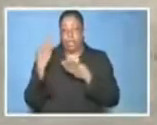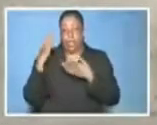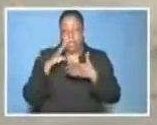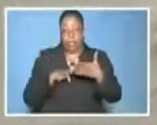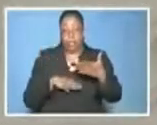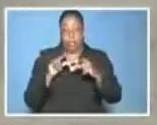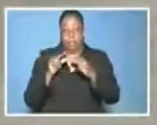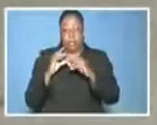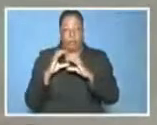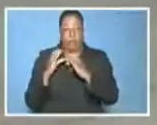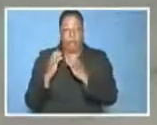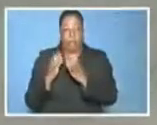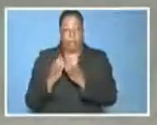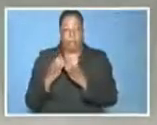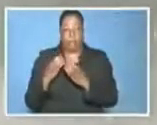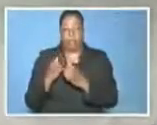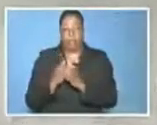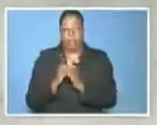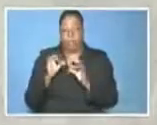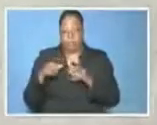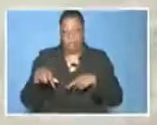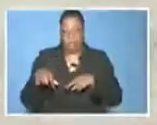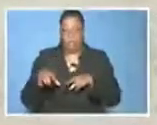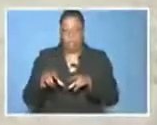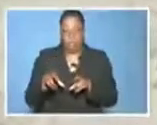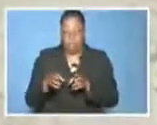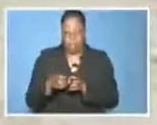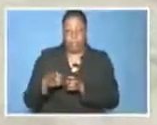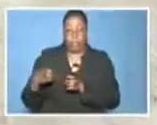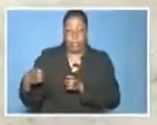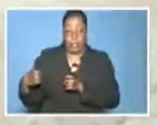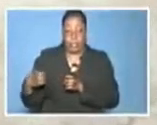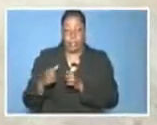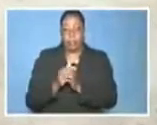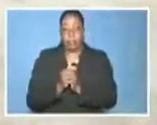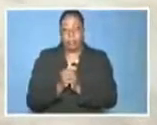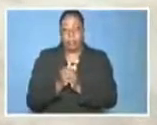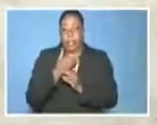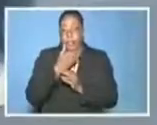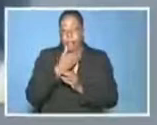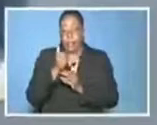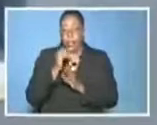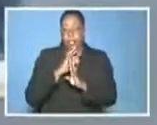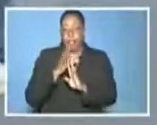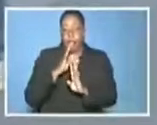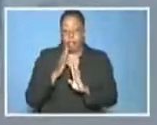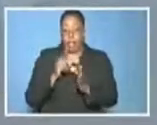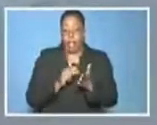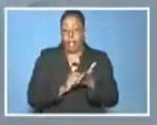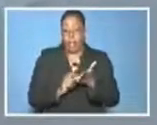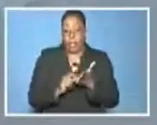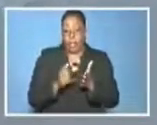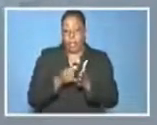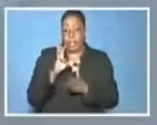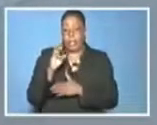of Companies, constructing new roads, expanded corridors, and creating enhanced traffic markings. A $60 million